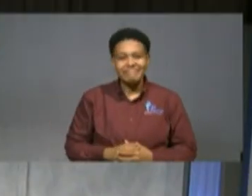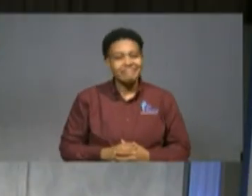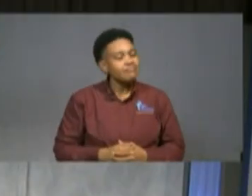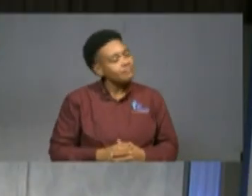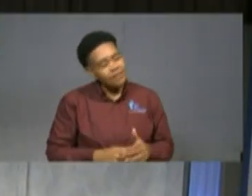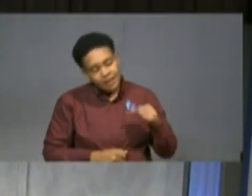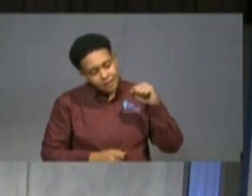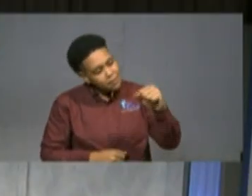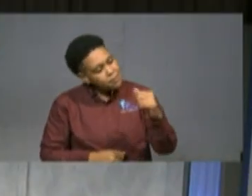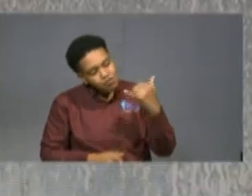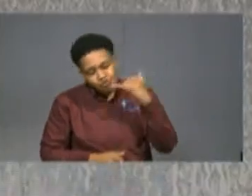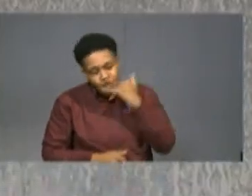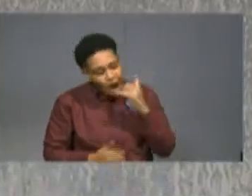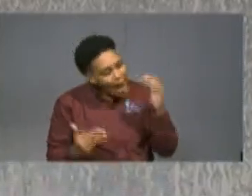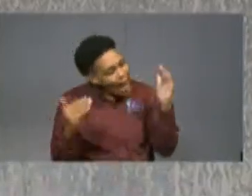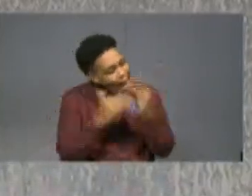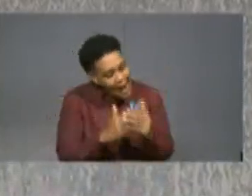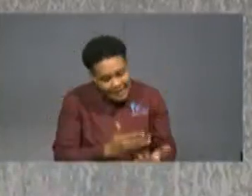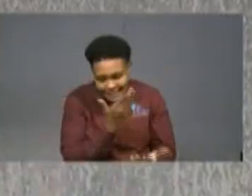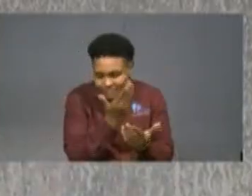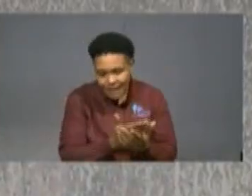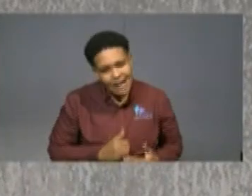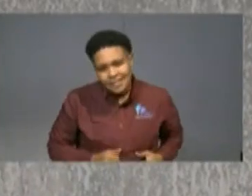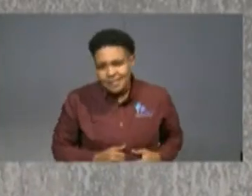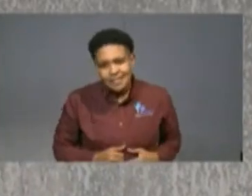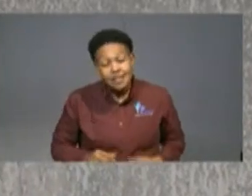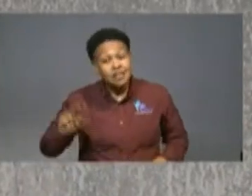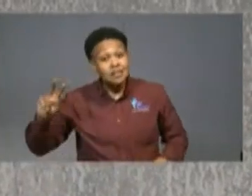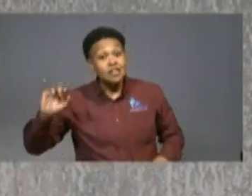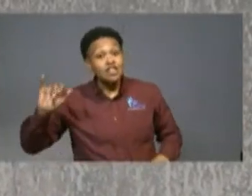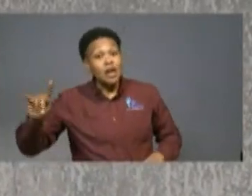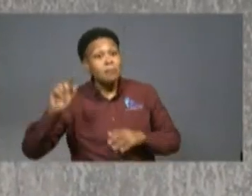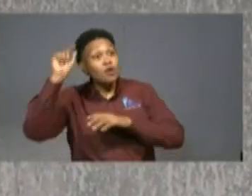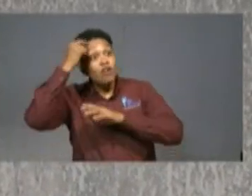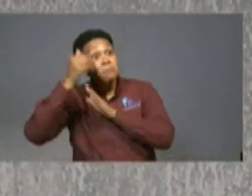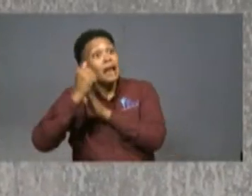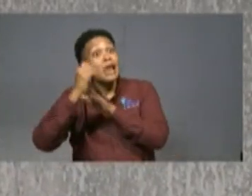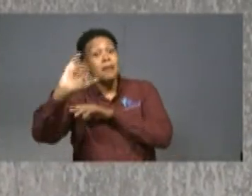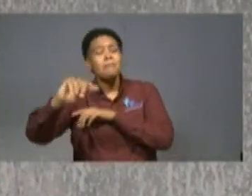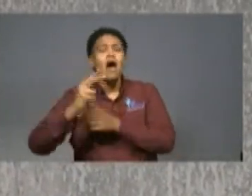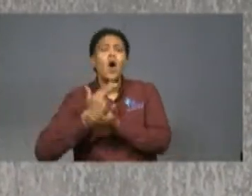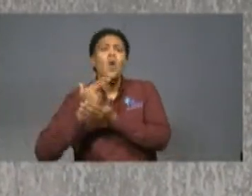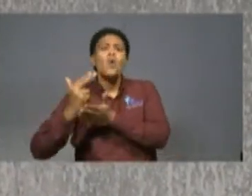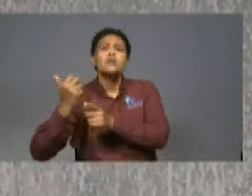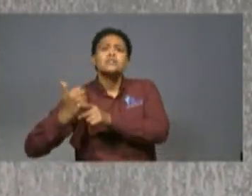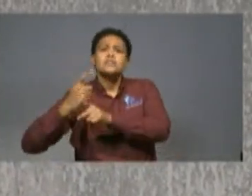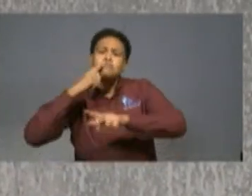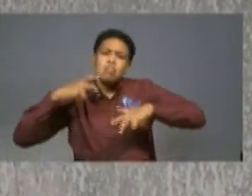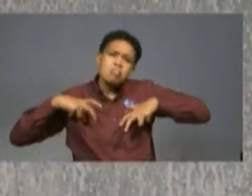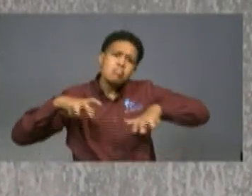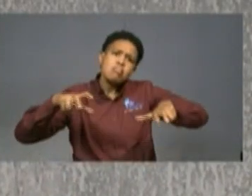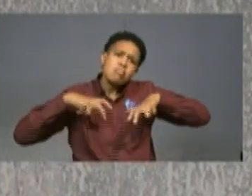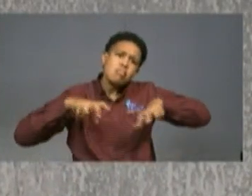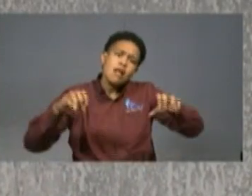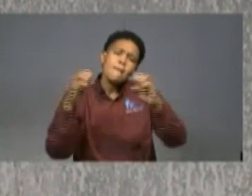wrong again on the facts. The Jamaica Labour Party government, led by Andrew Holness, has invested more in national security than any